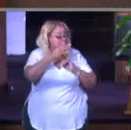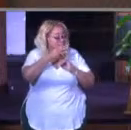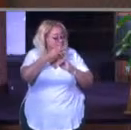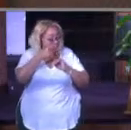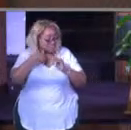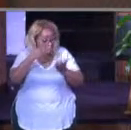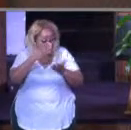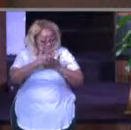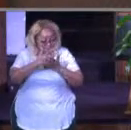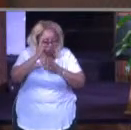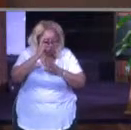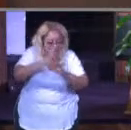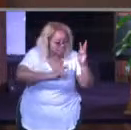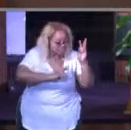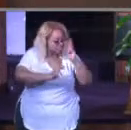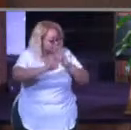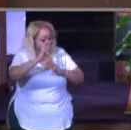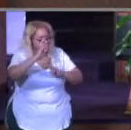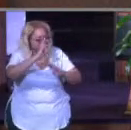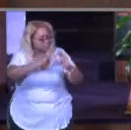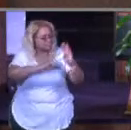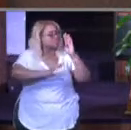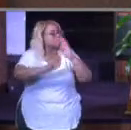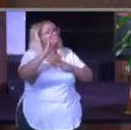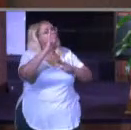Soon as I stop